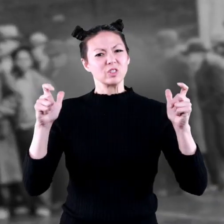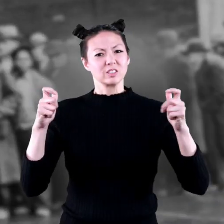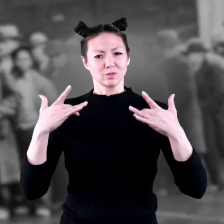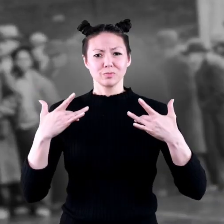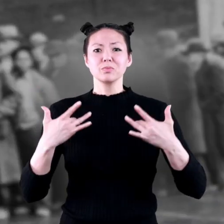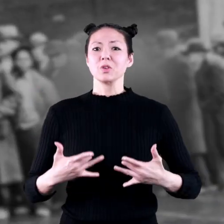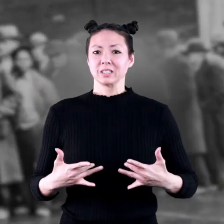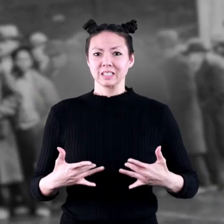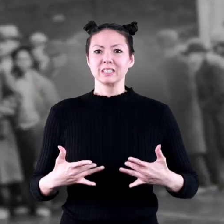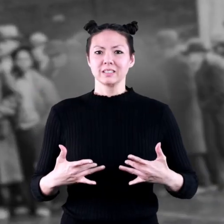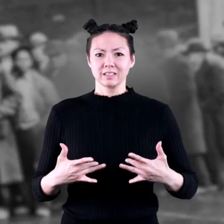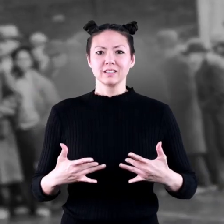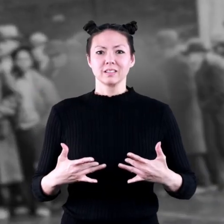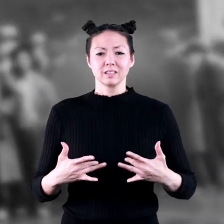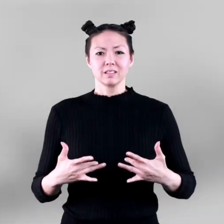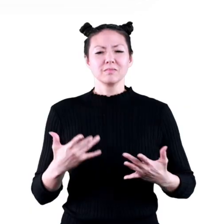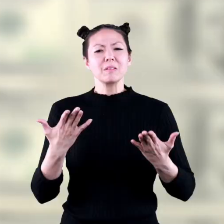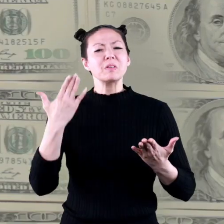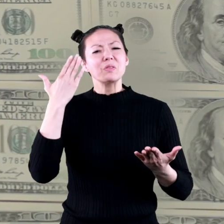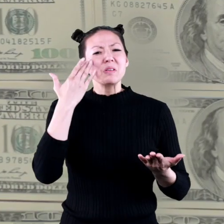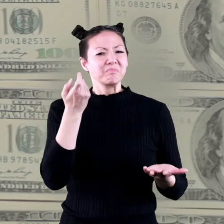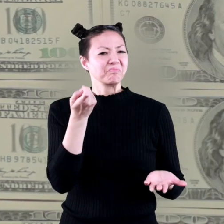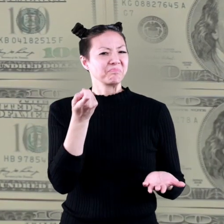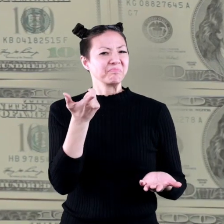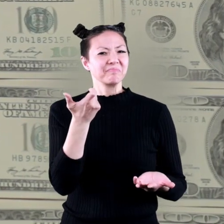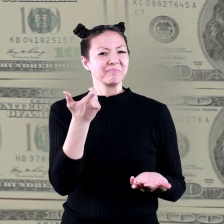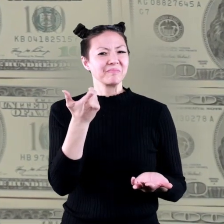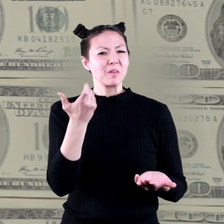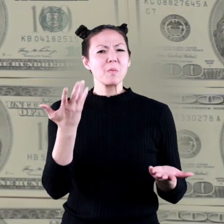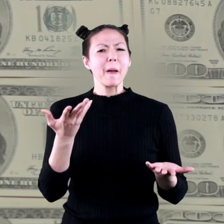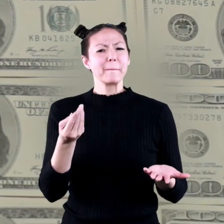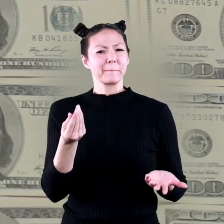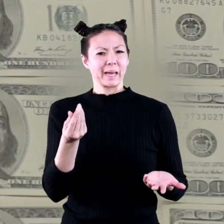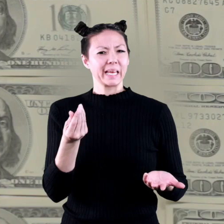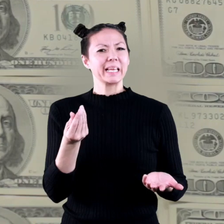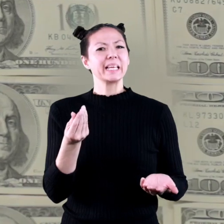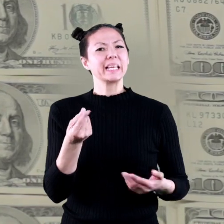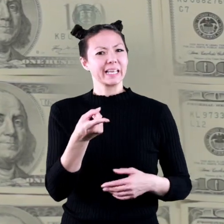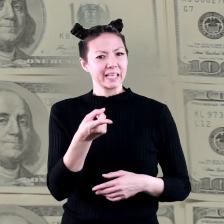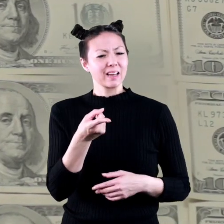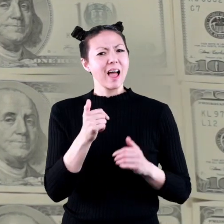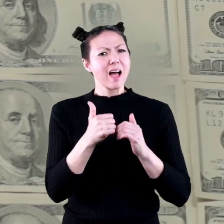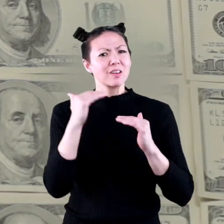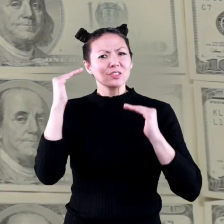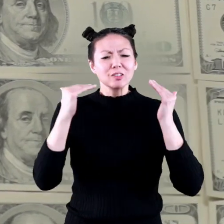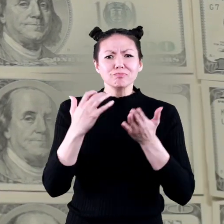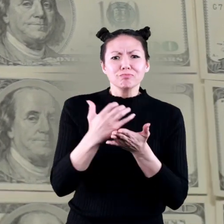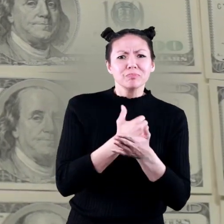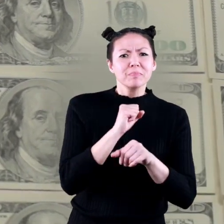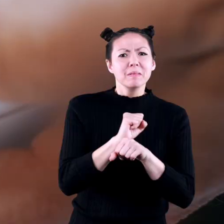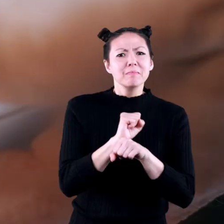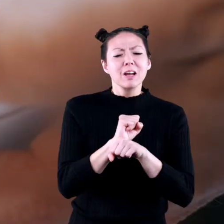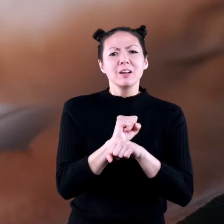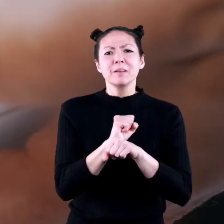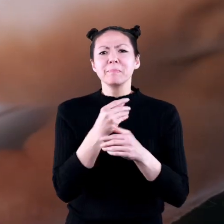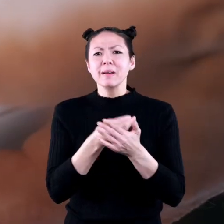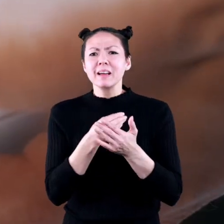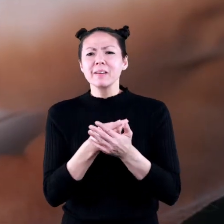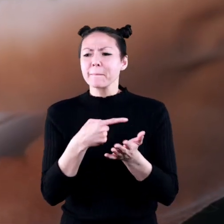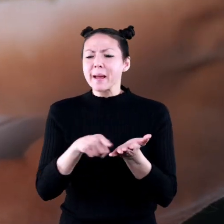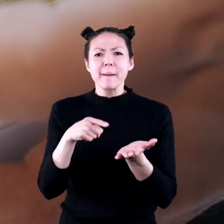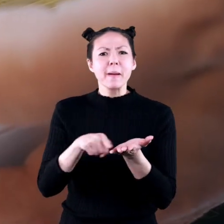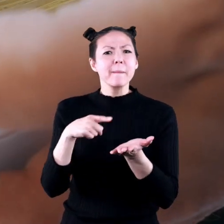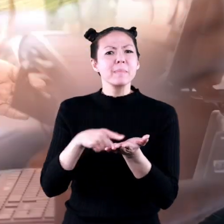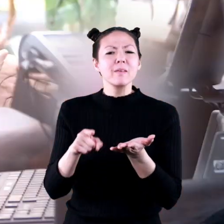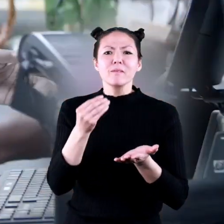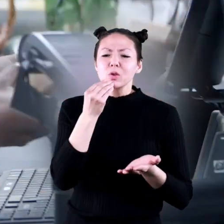The Great Depression for kids. Hey kids, by now you probably know a little bit about what money is and how adults need